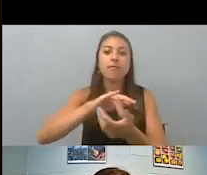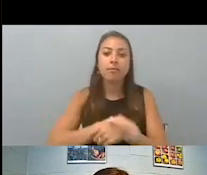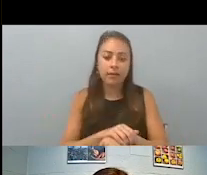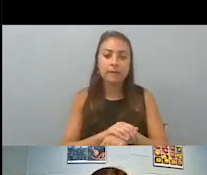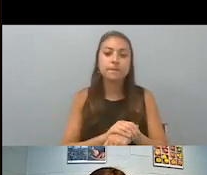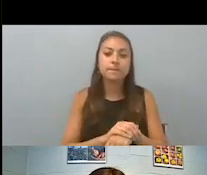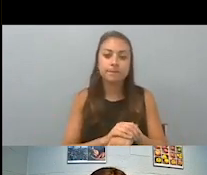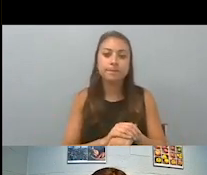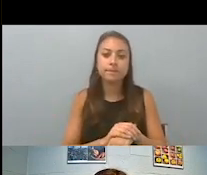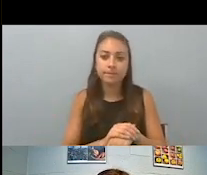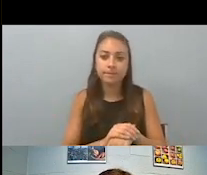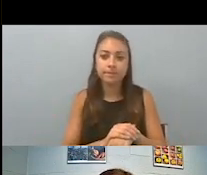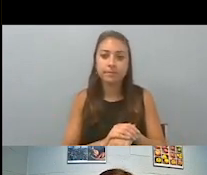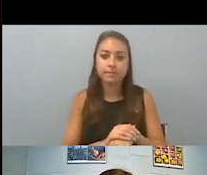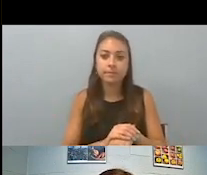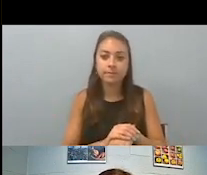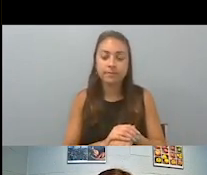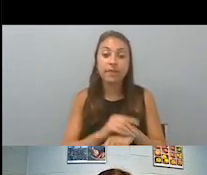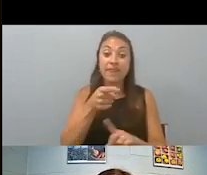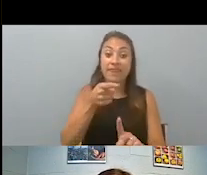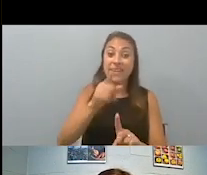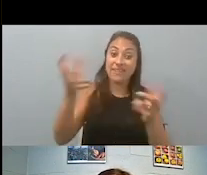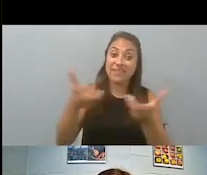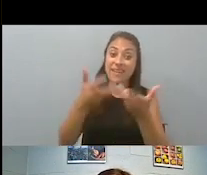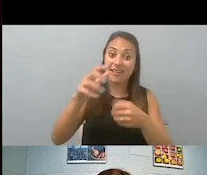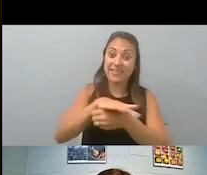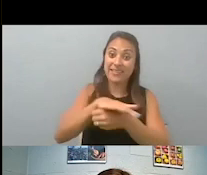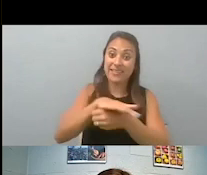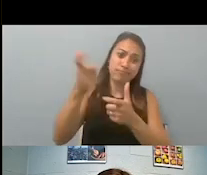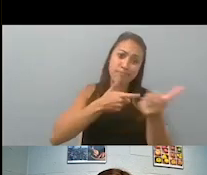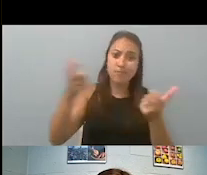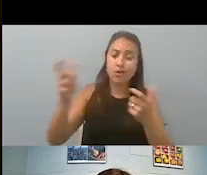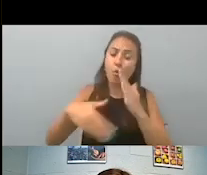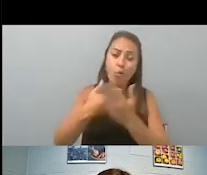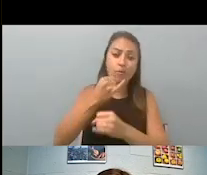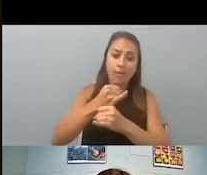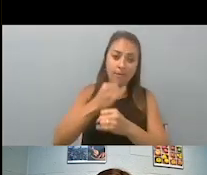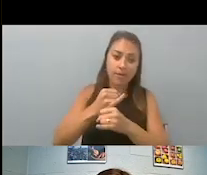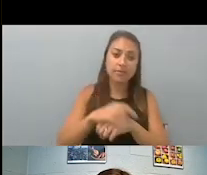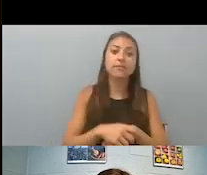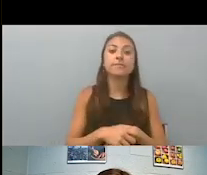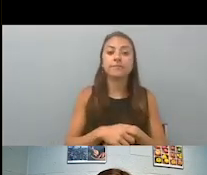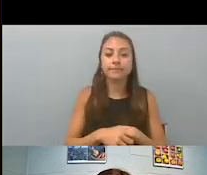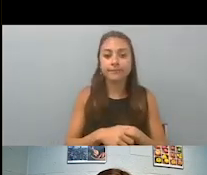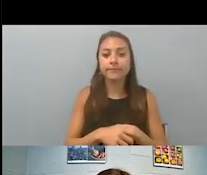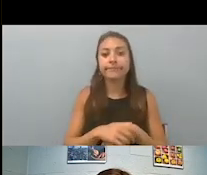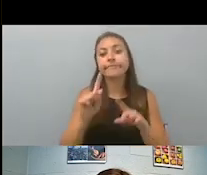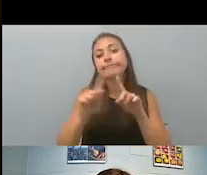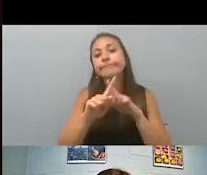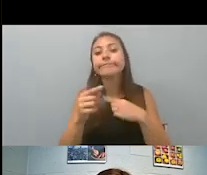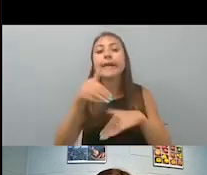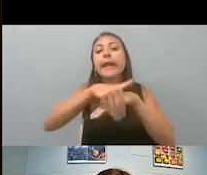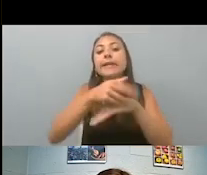station format. It's actually the largest salad station on campus. Endless customization on that station as well. And then we do some late night